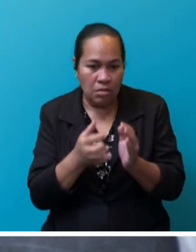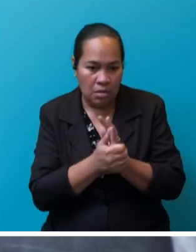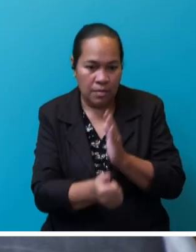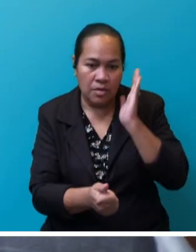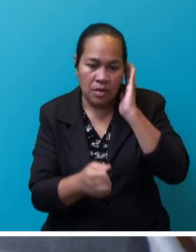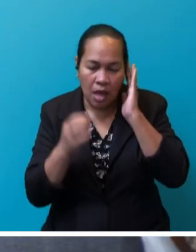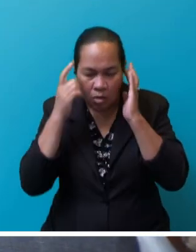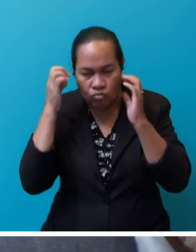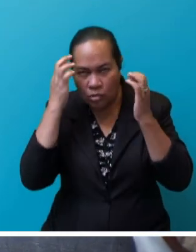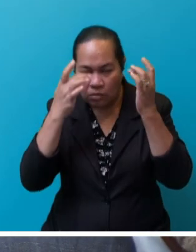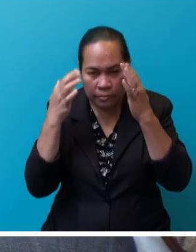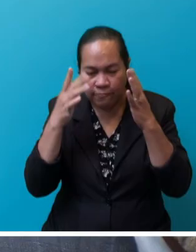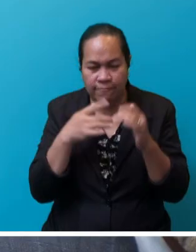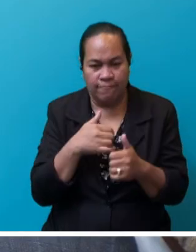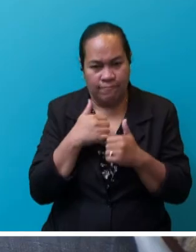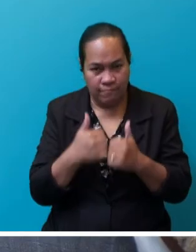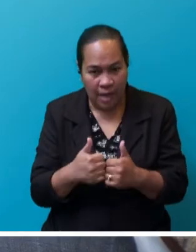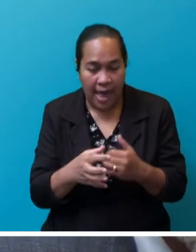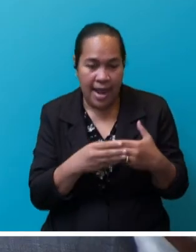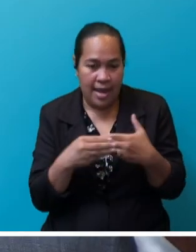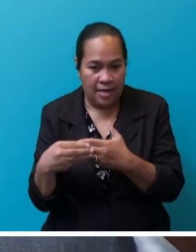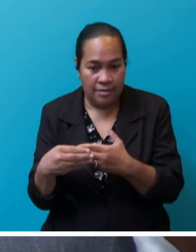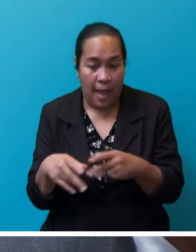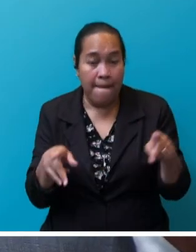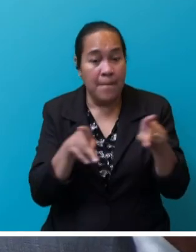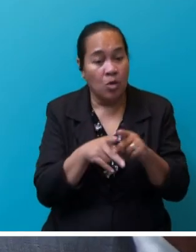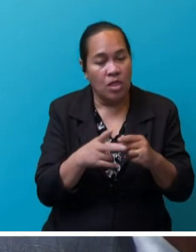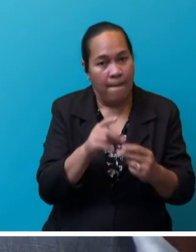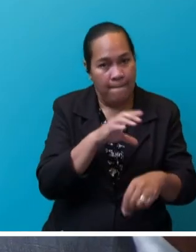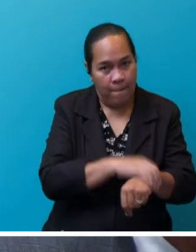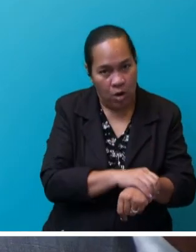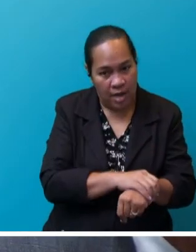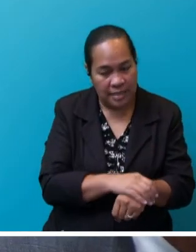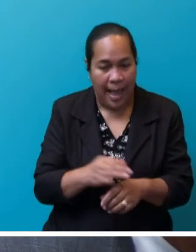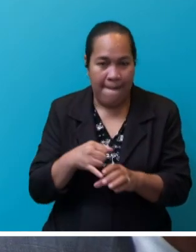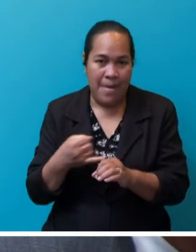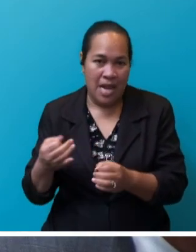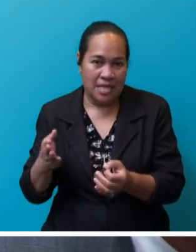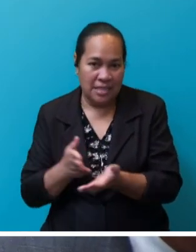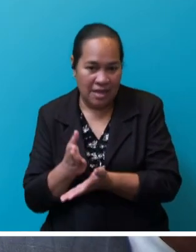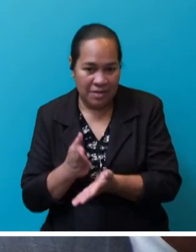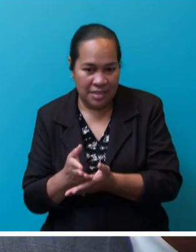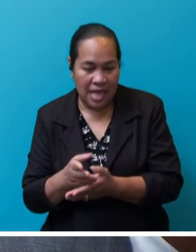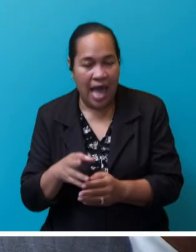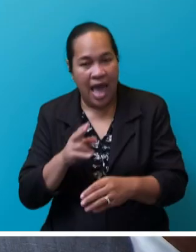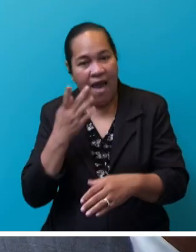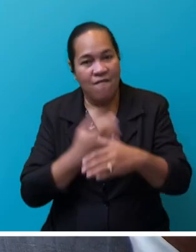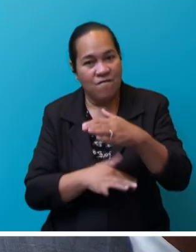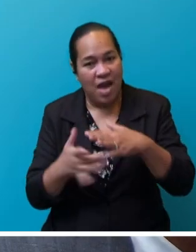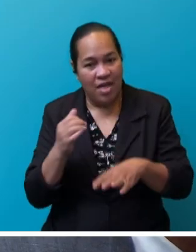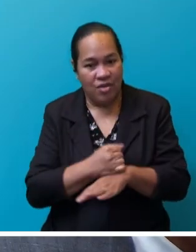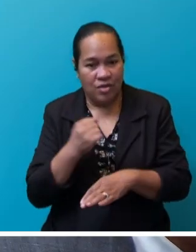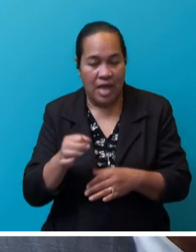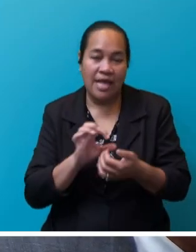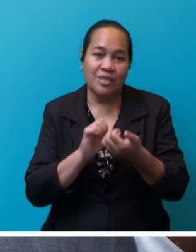and leadership. Key partners included the Fiji Police Force, Medical Services Pacific, the National Fire Authority, and the Fiji Sports